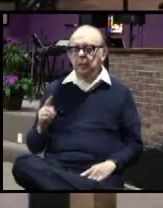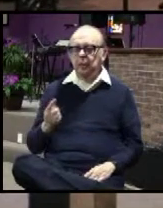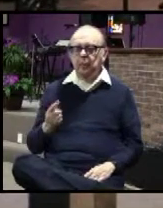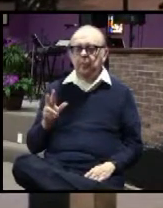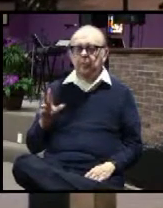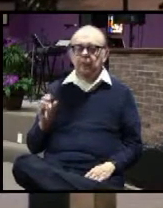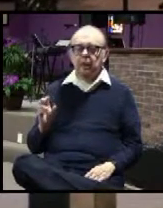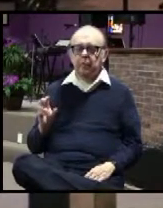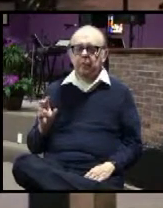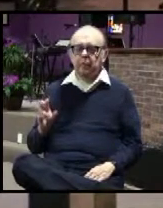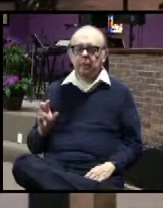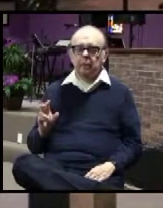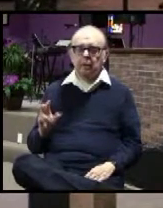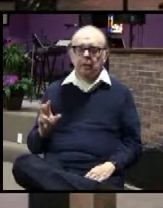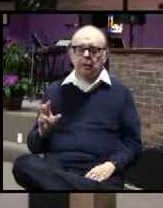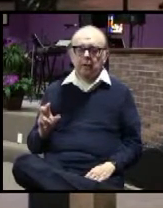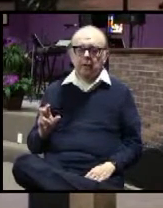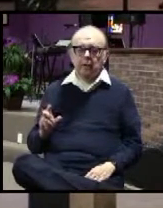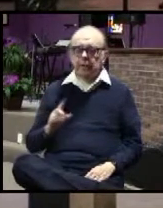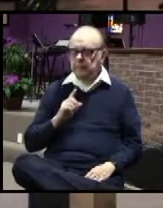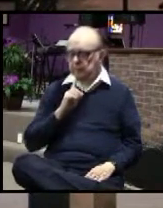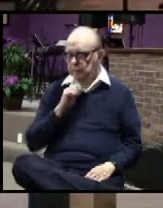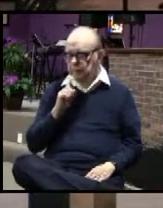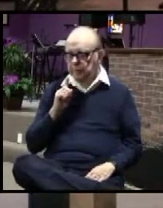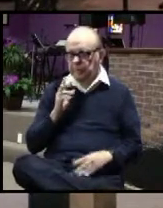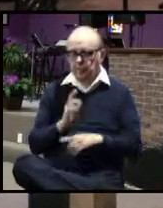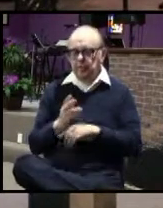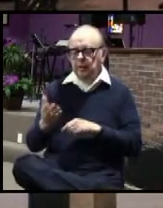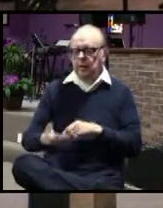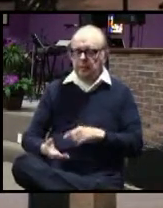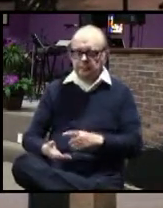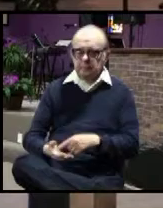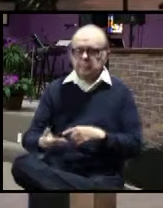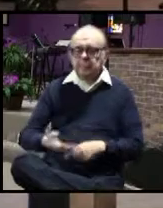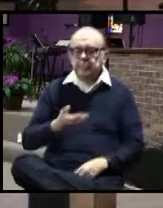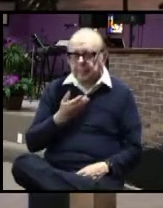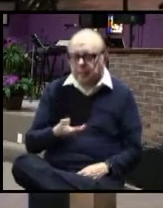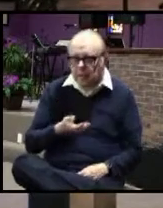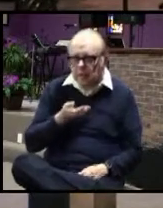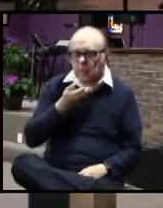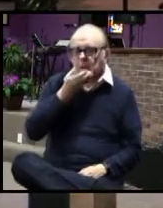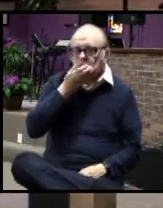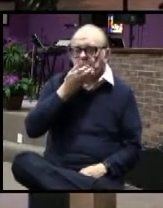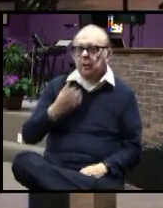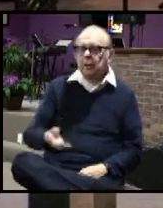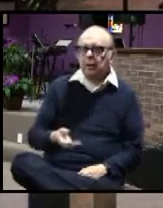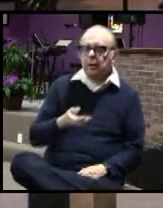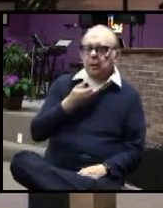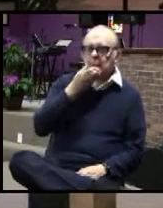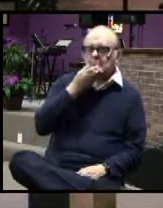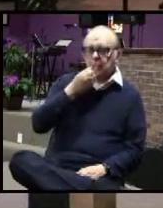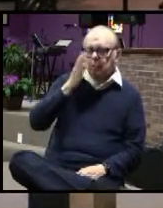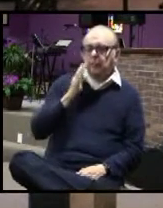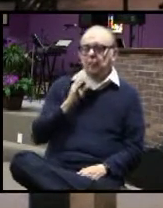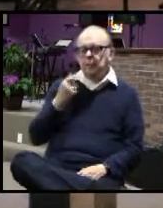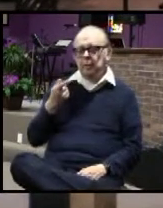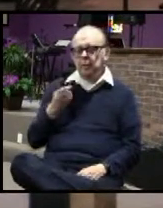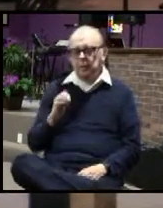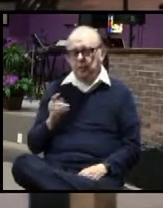of them actually took their hand and brought the water up to their mouth. God says,